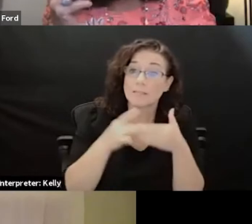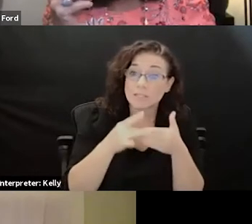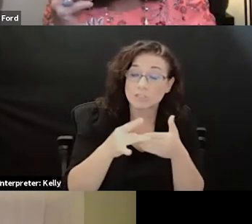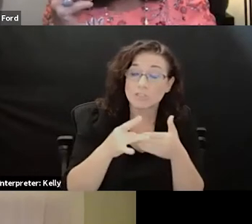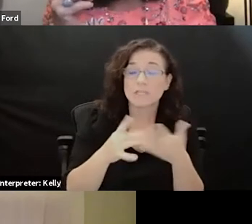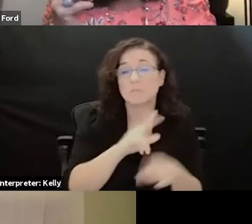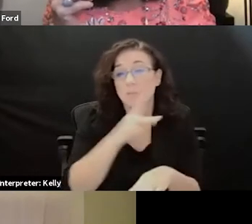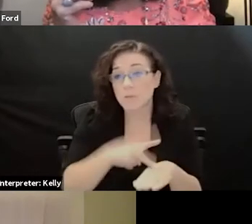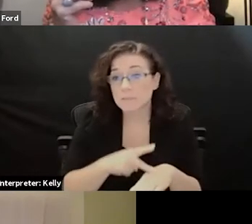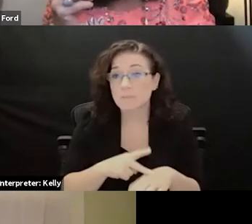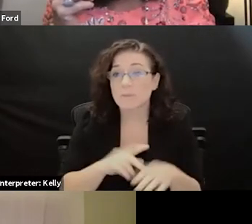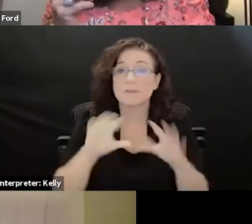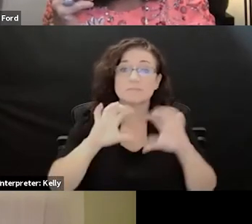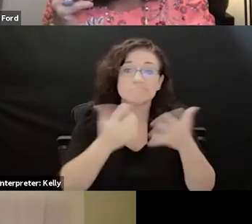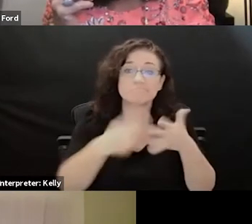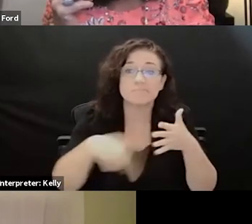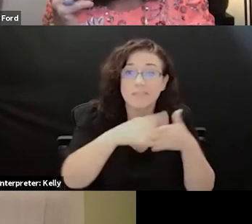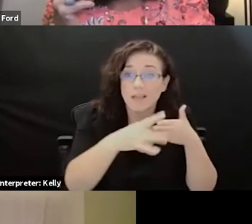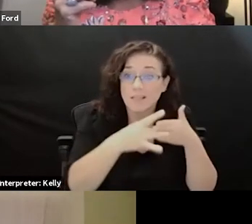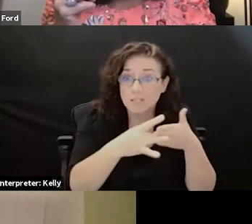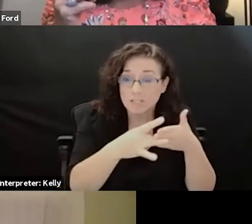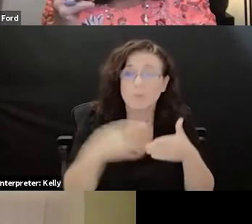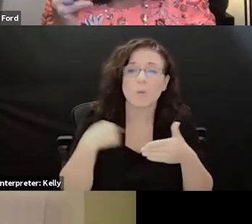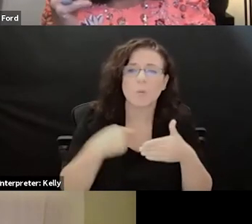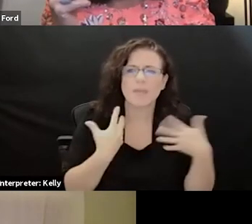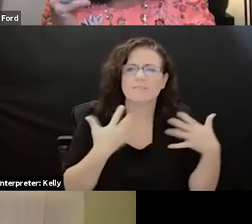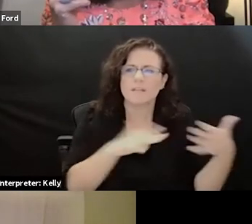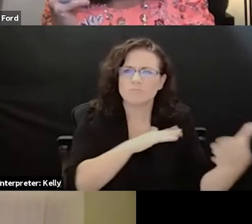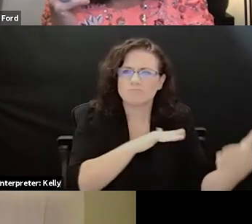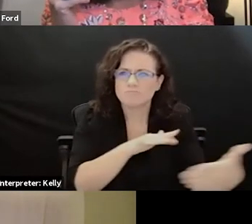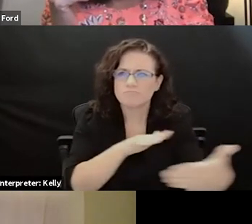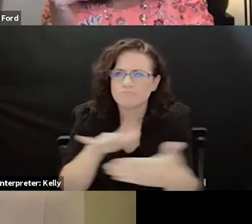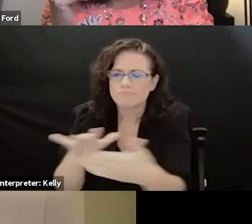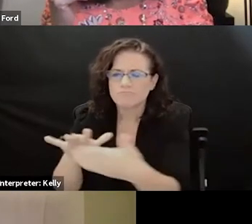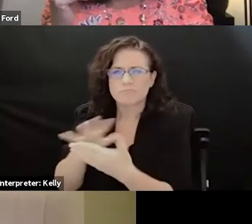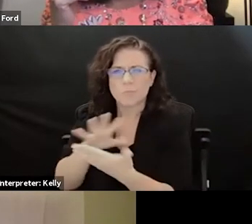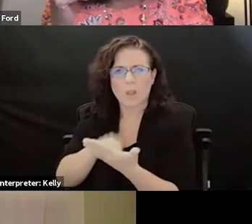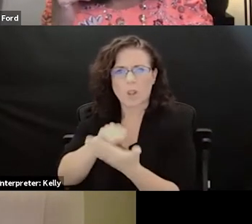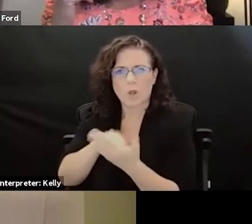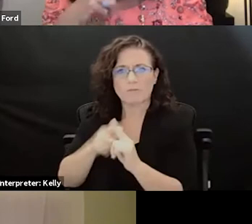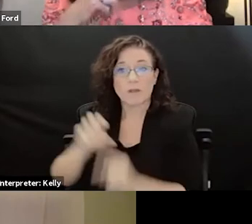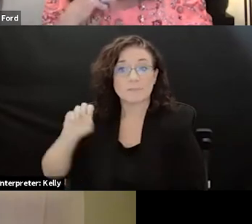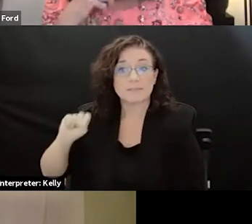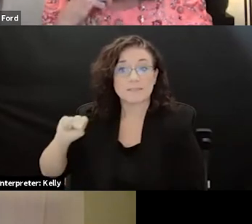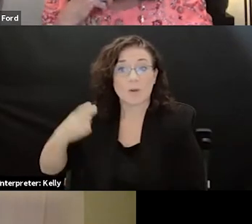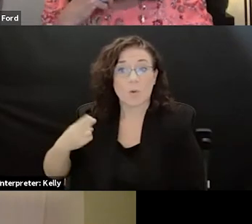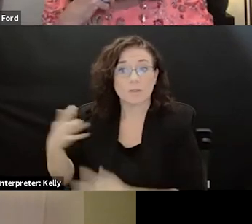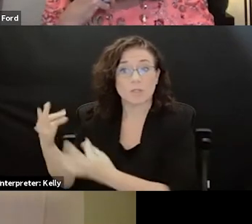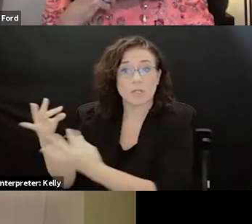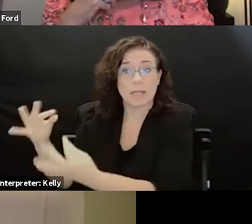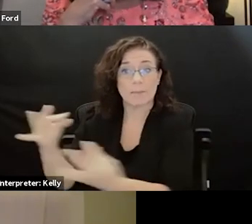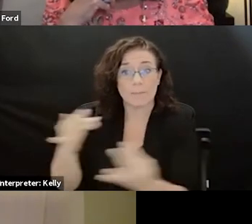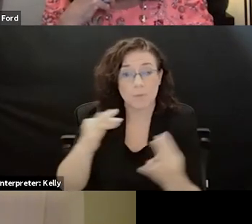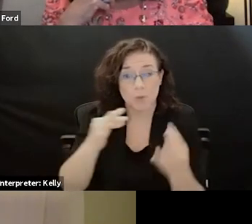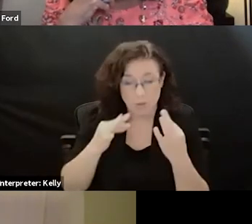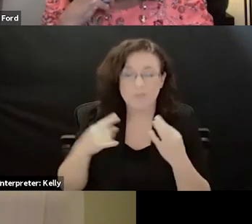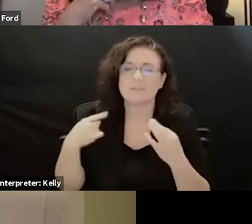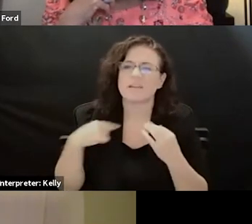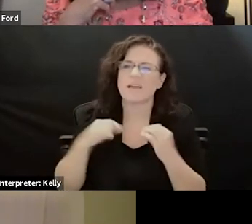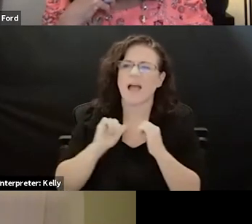others we learned from the stakeholder input when i was hired to be superintendent for santa barbara unified the building that trust accountability